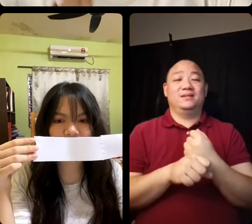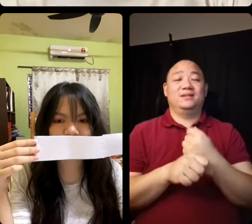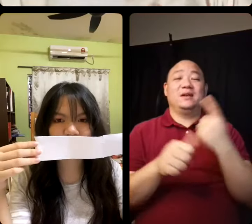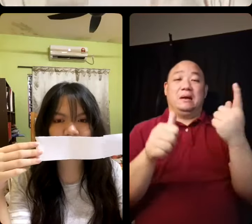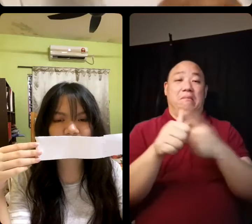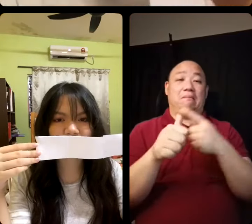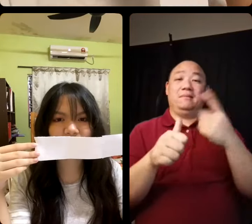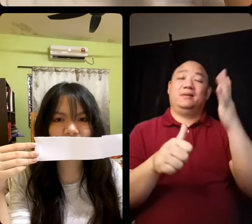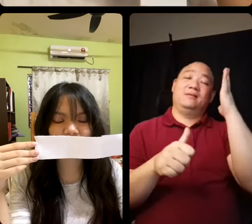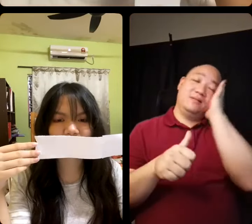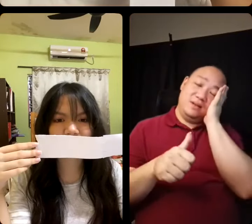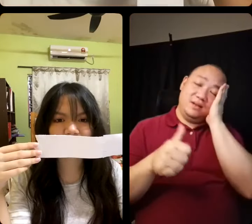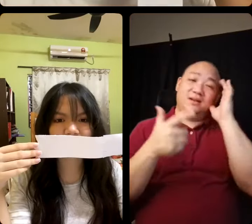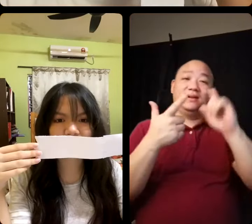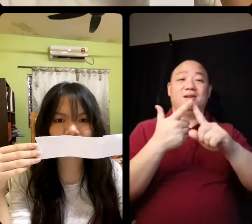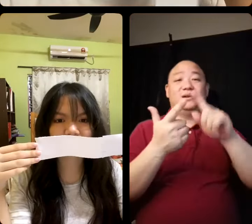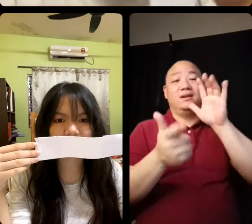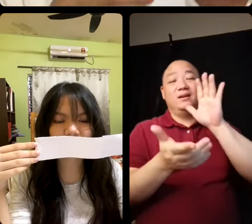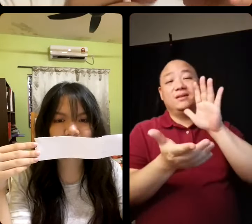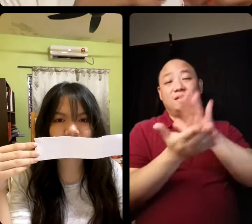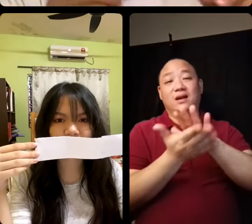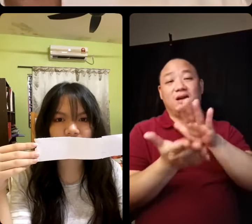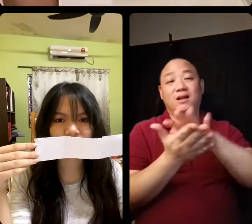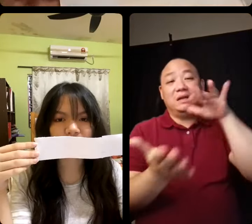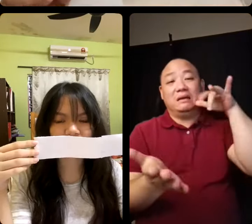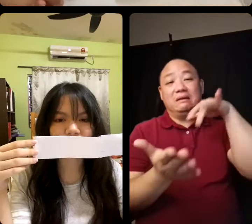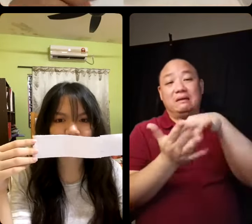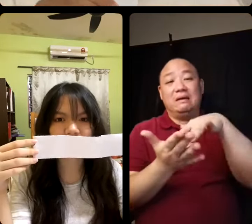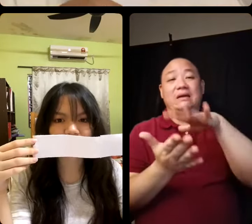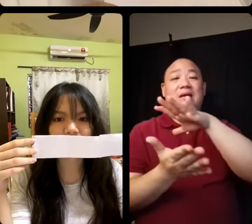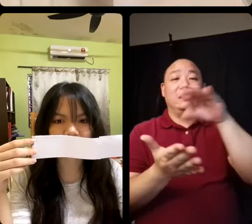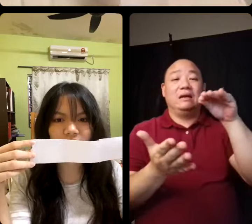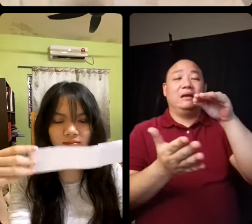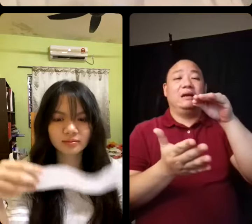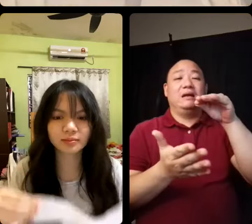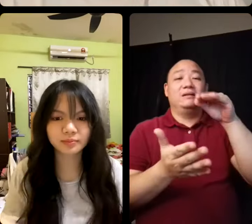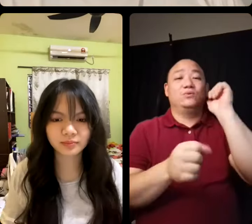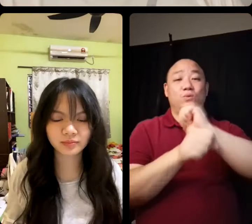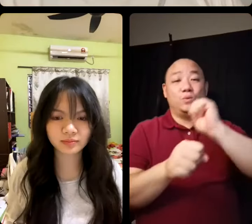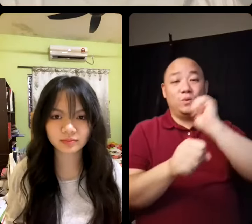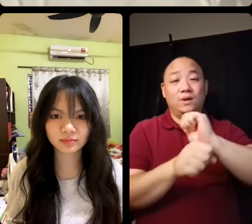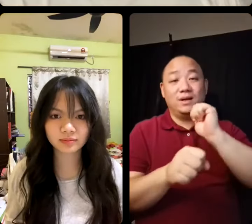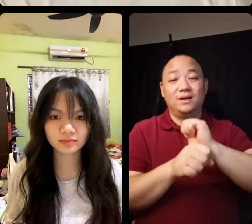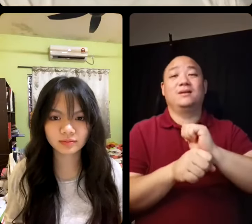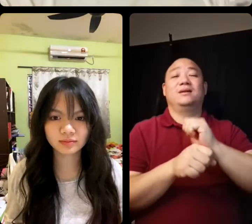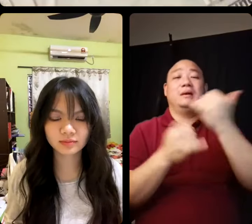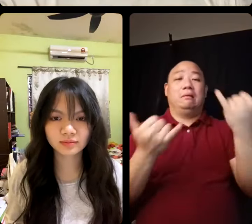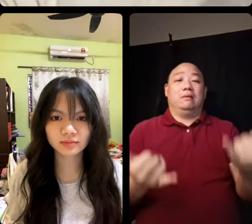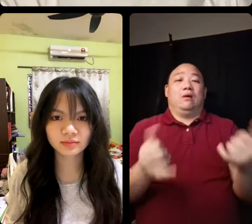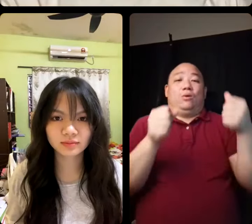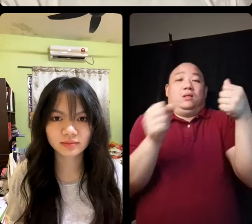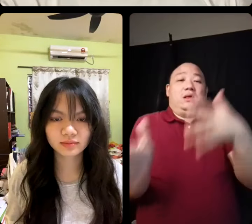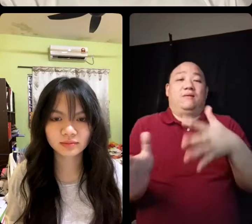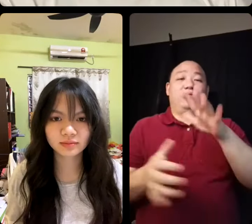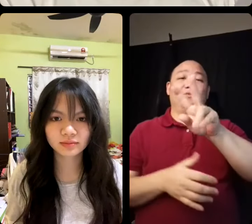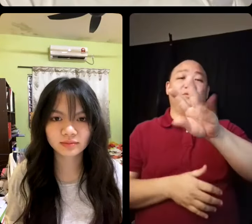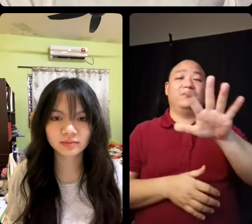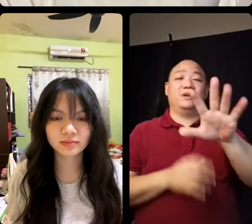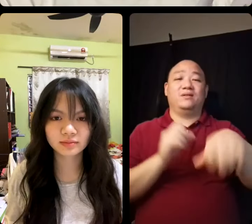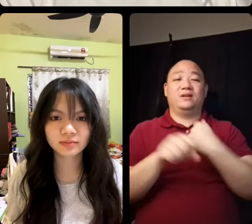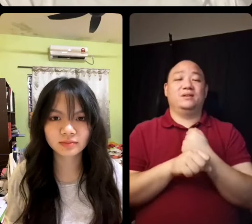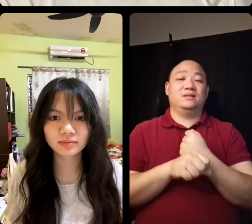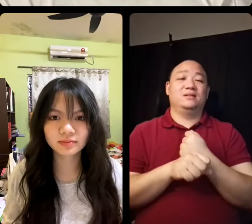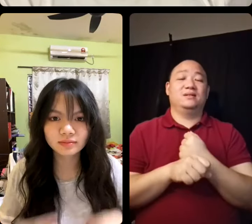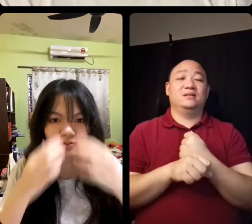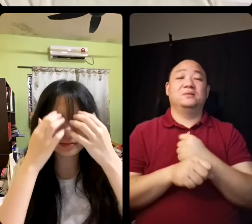okay? So we still only left 25 years old. 25 years. So let's see what about others activity that we